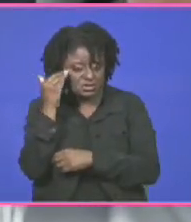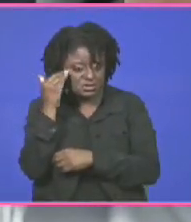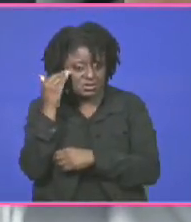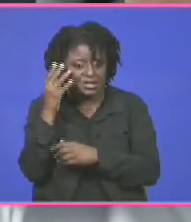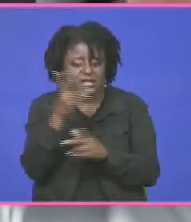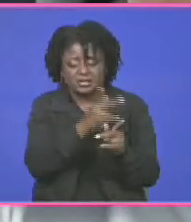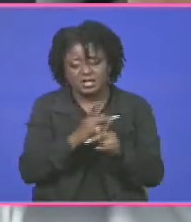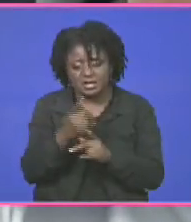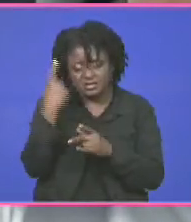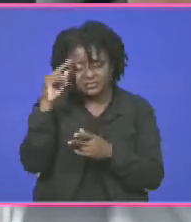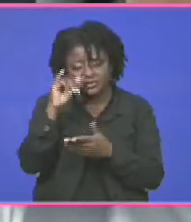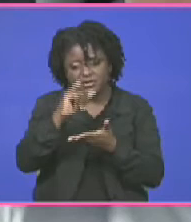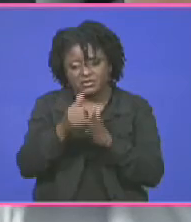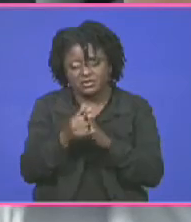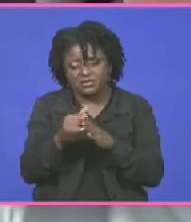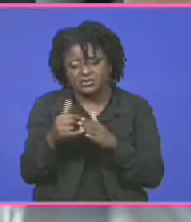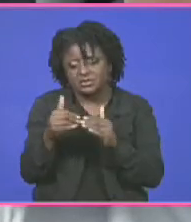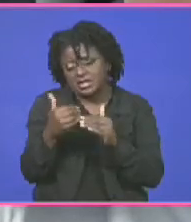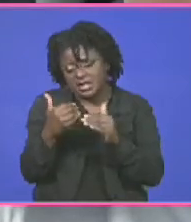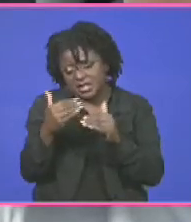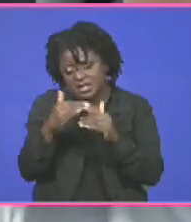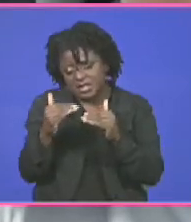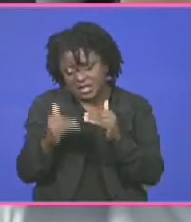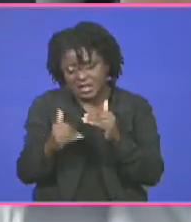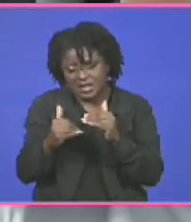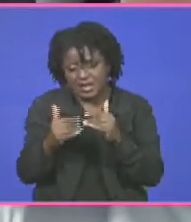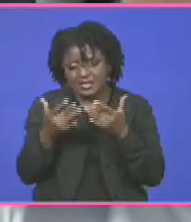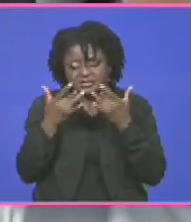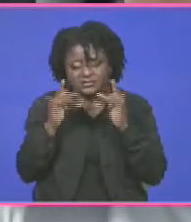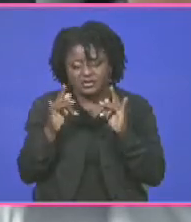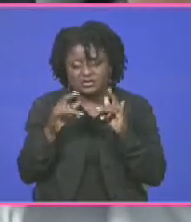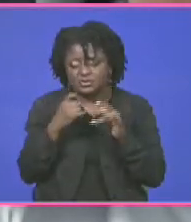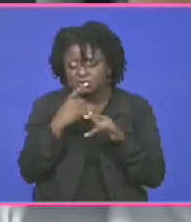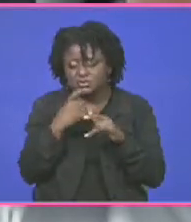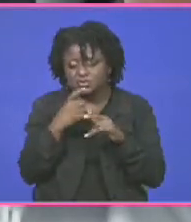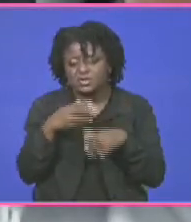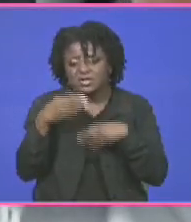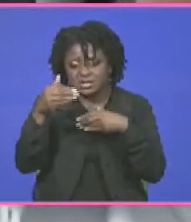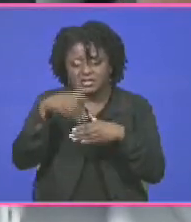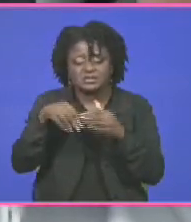fortunate who, through no fault of their own, have been placed in situations such as this.